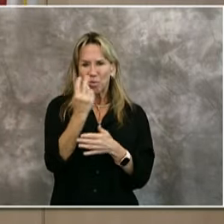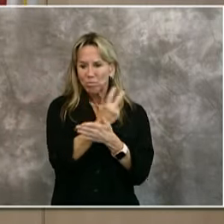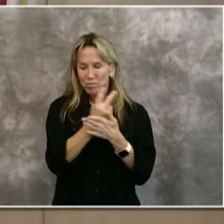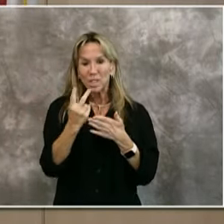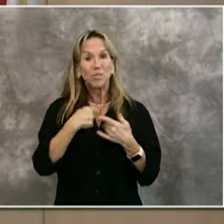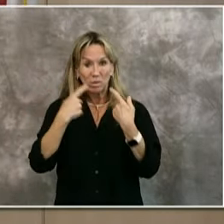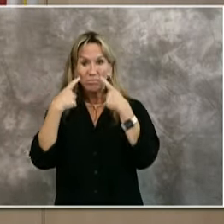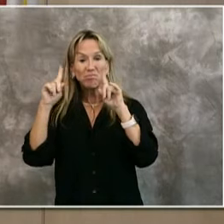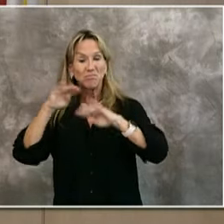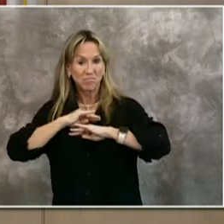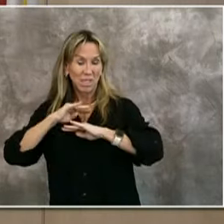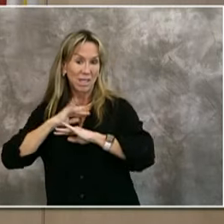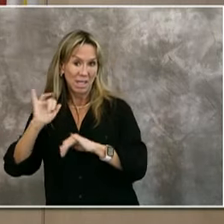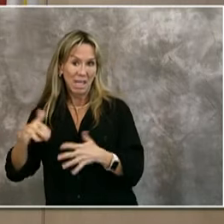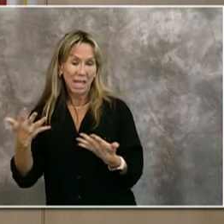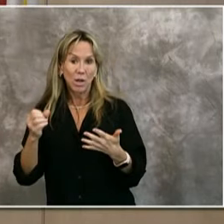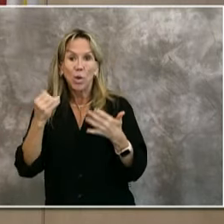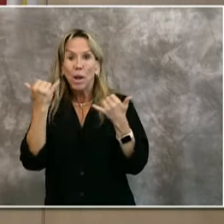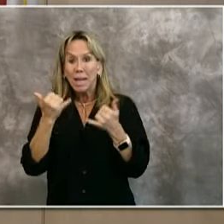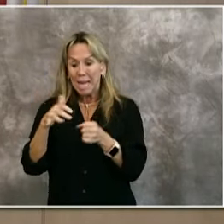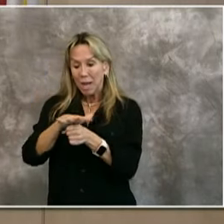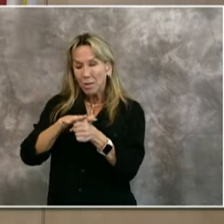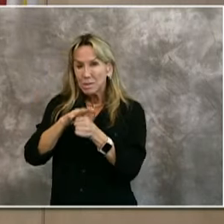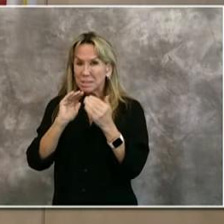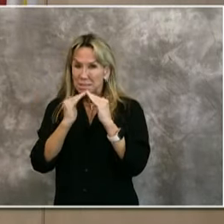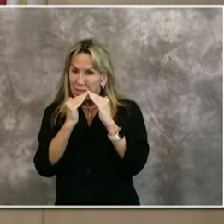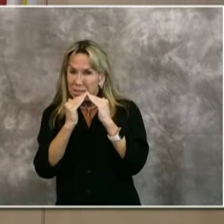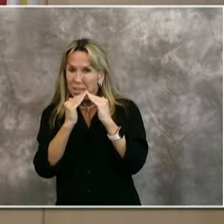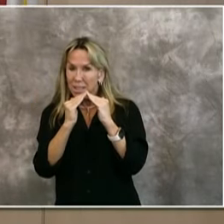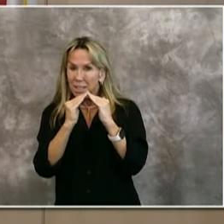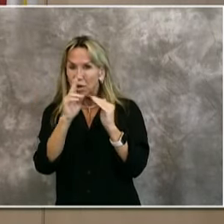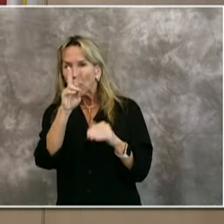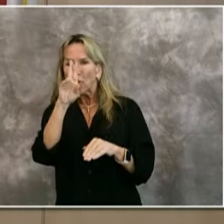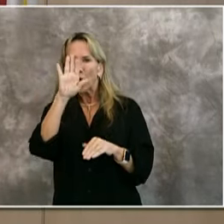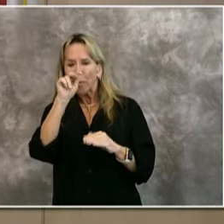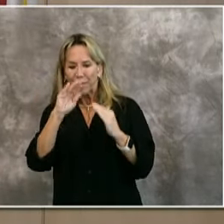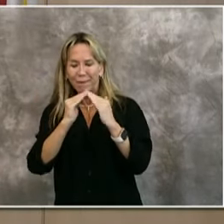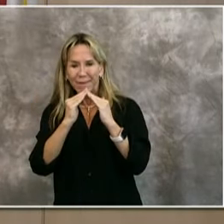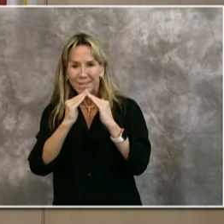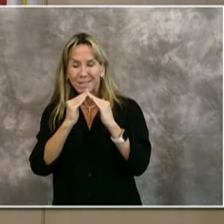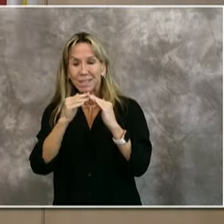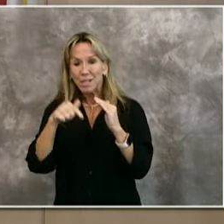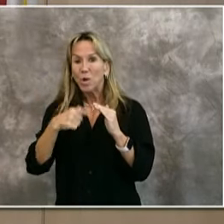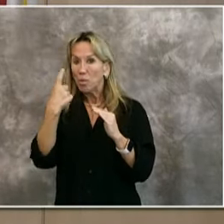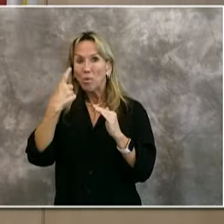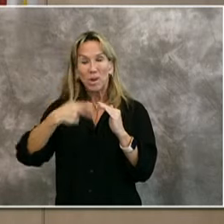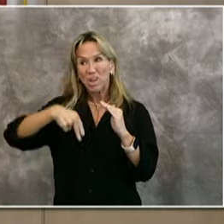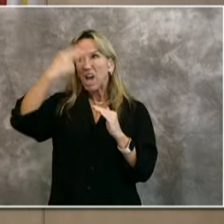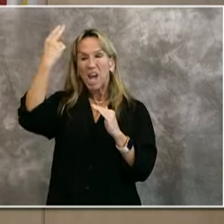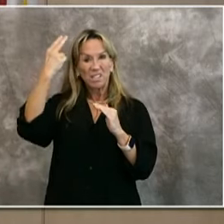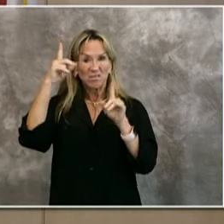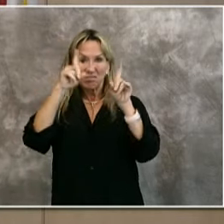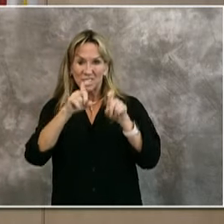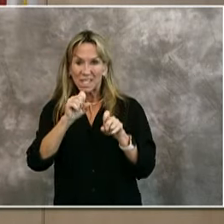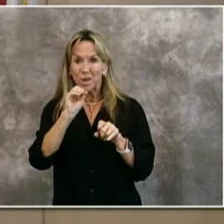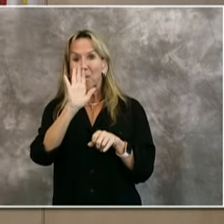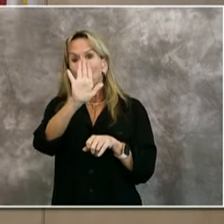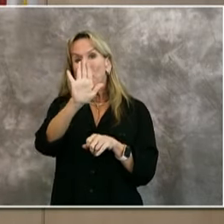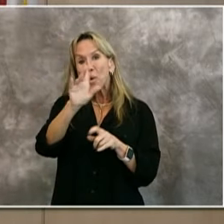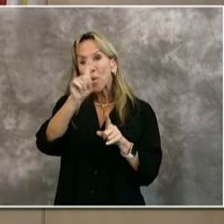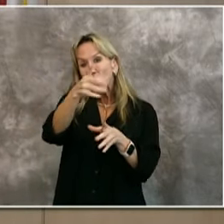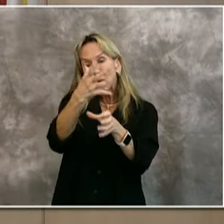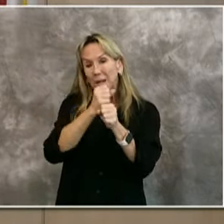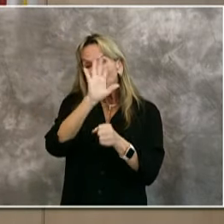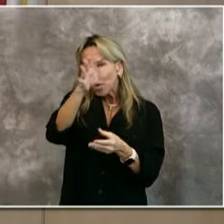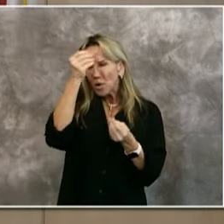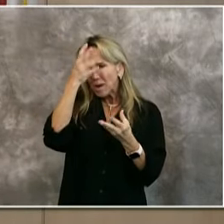achieving that. So as the urban county, we're probably one of the highest performing urban counties. So I would go back to that source of